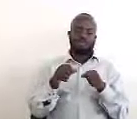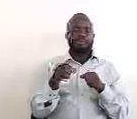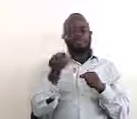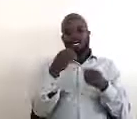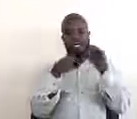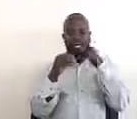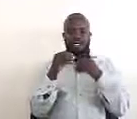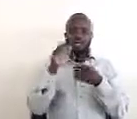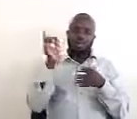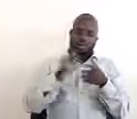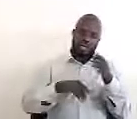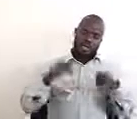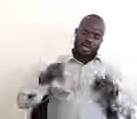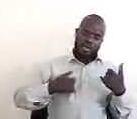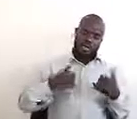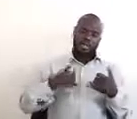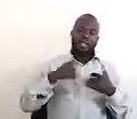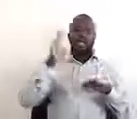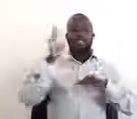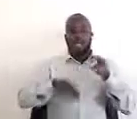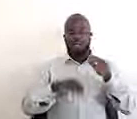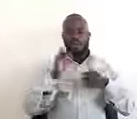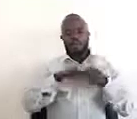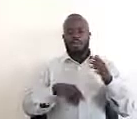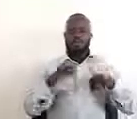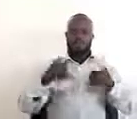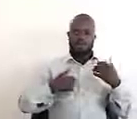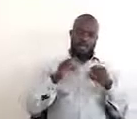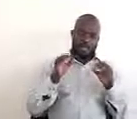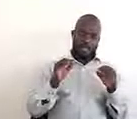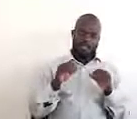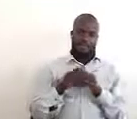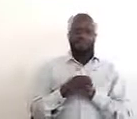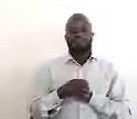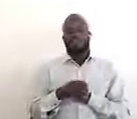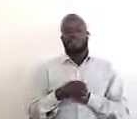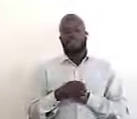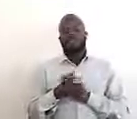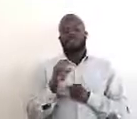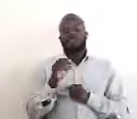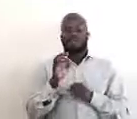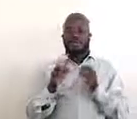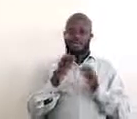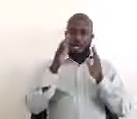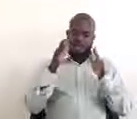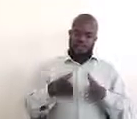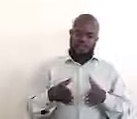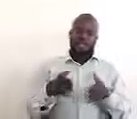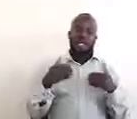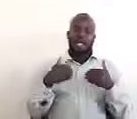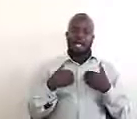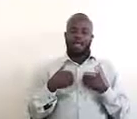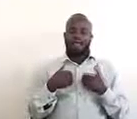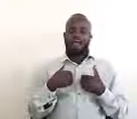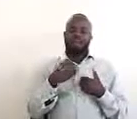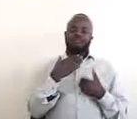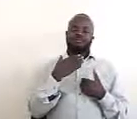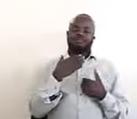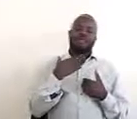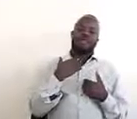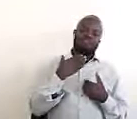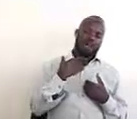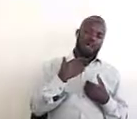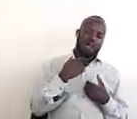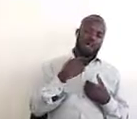to eat food that they enjoy rather than that they don't enjoy. So if someone has a low appetite